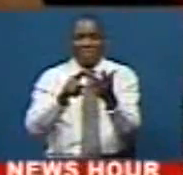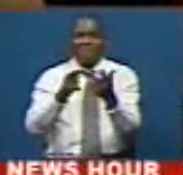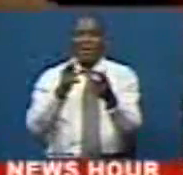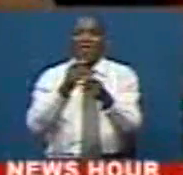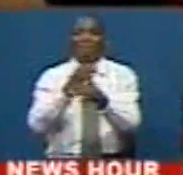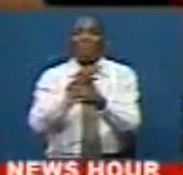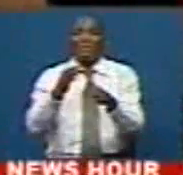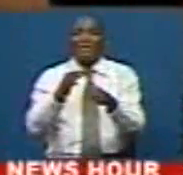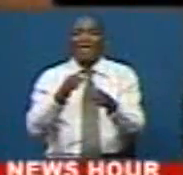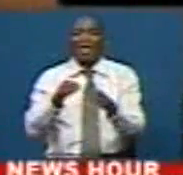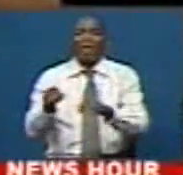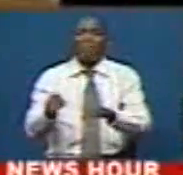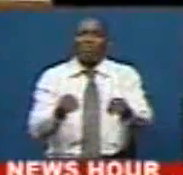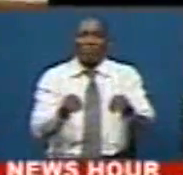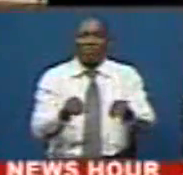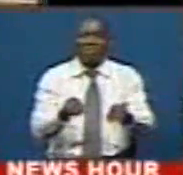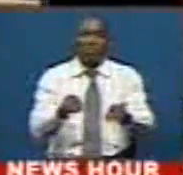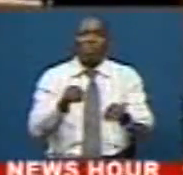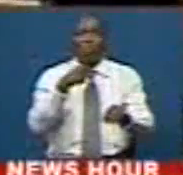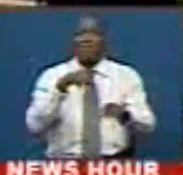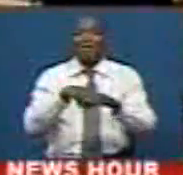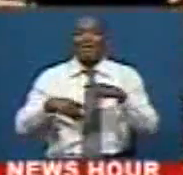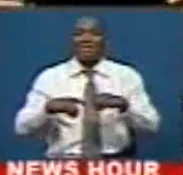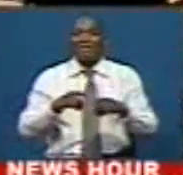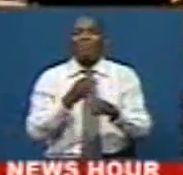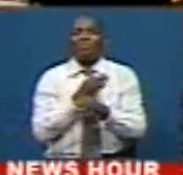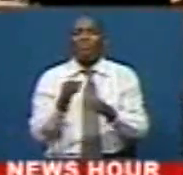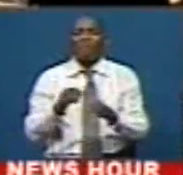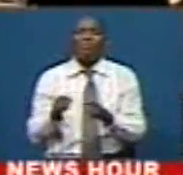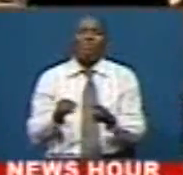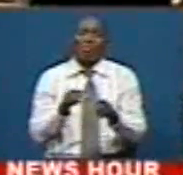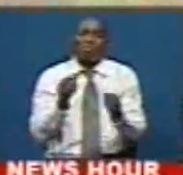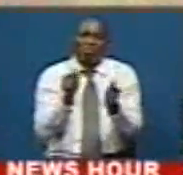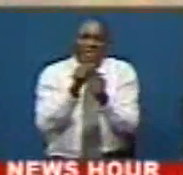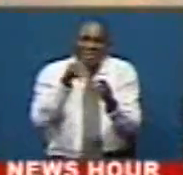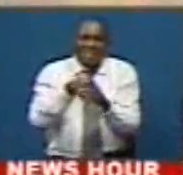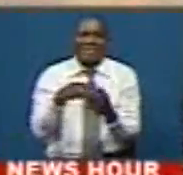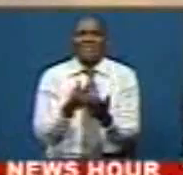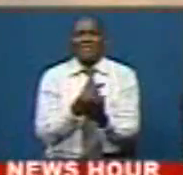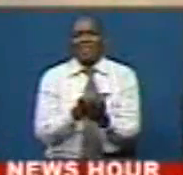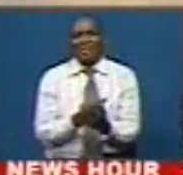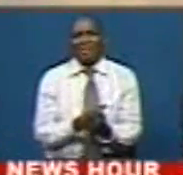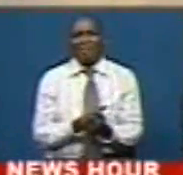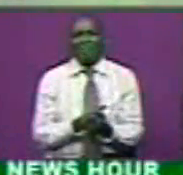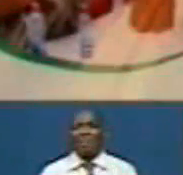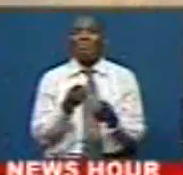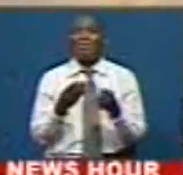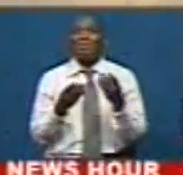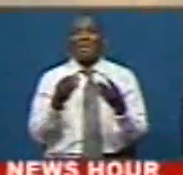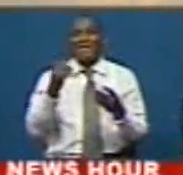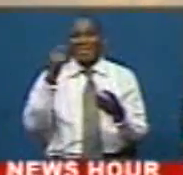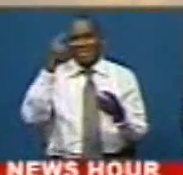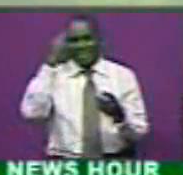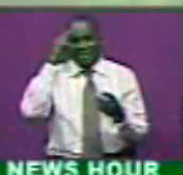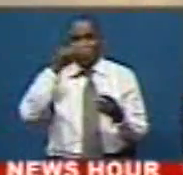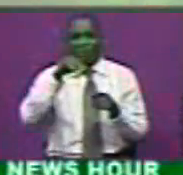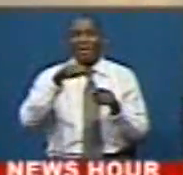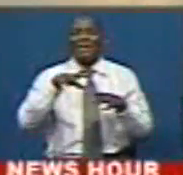freedom of movement of artists, at least within Ghana. Moving forward, we must accept